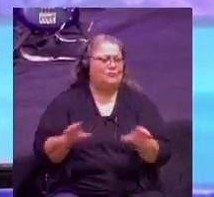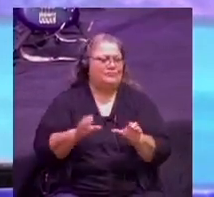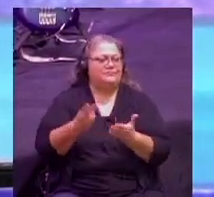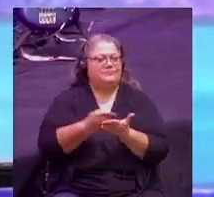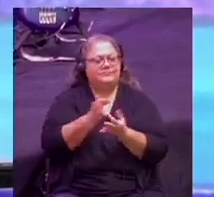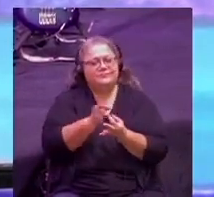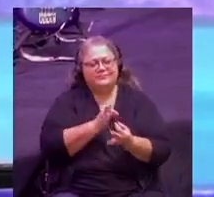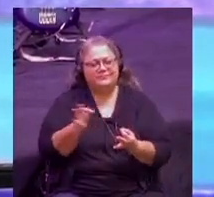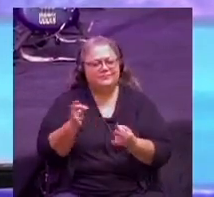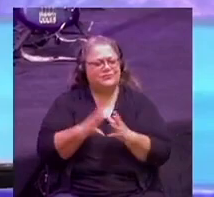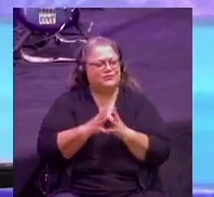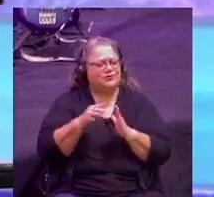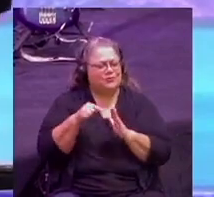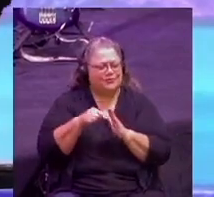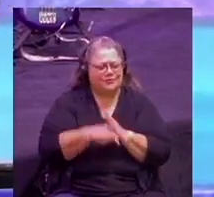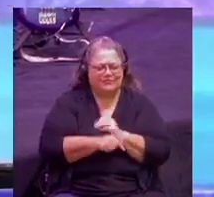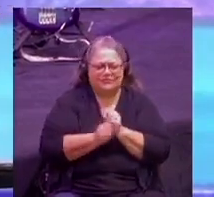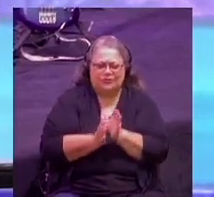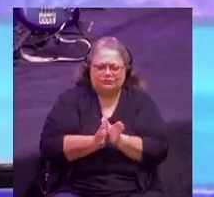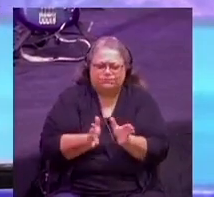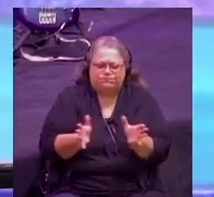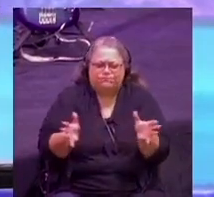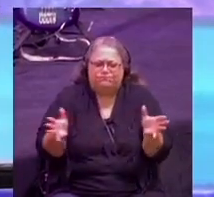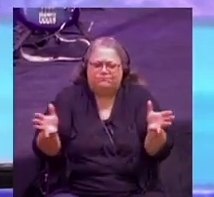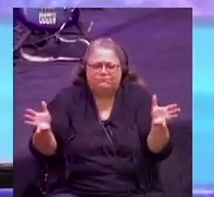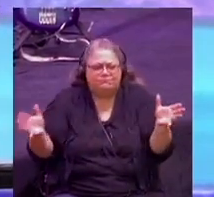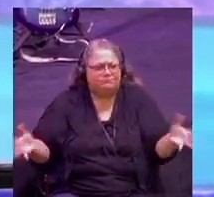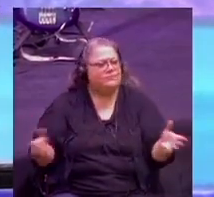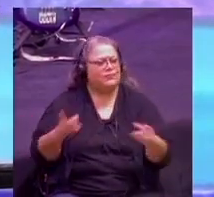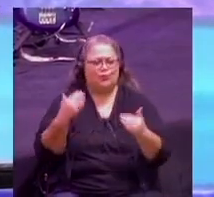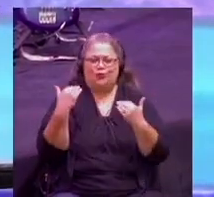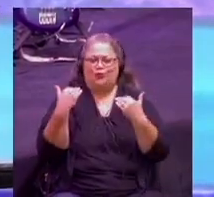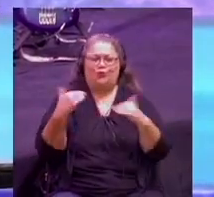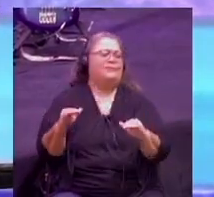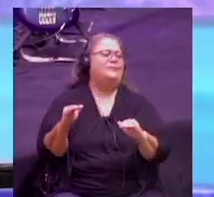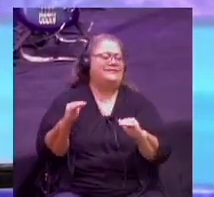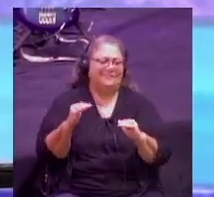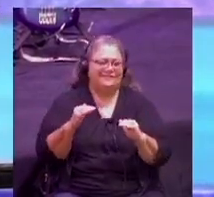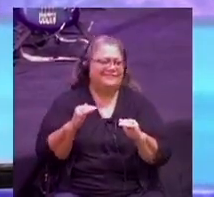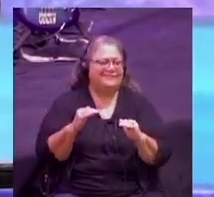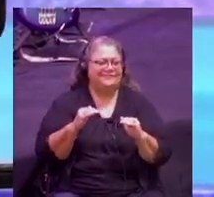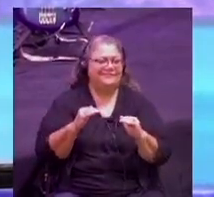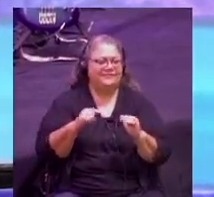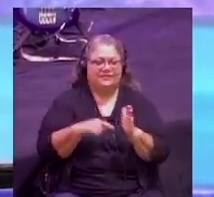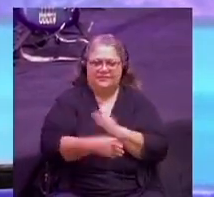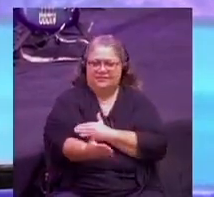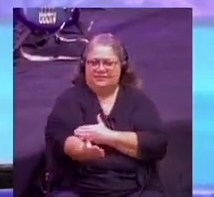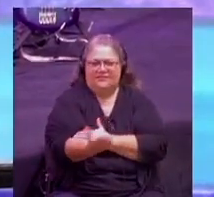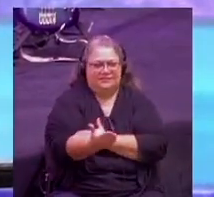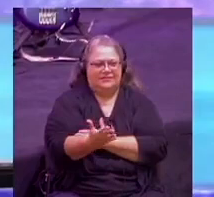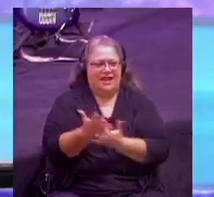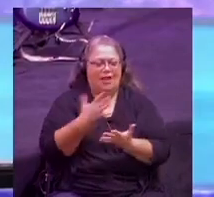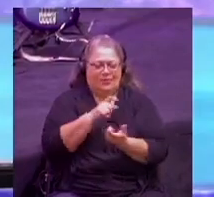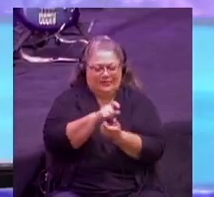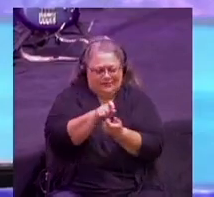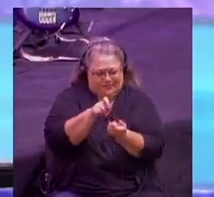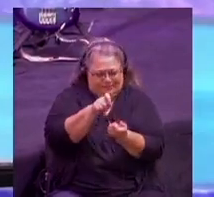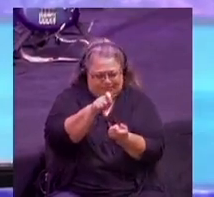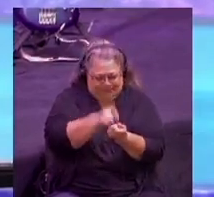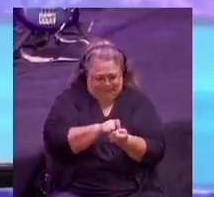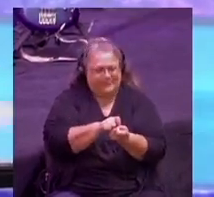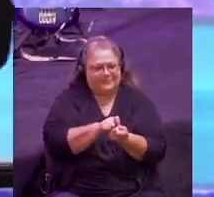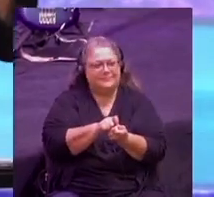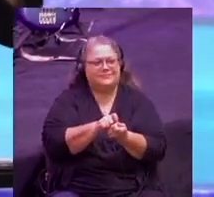is so deep and so broad, and there's no limit to him. And so this morning, I just want to specifically address